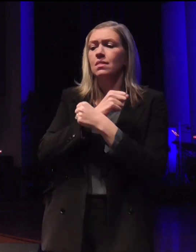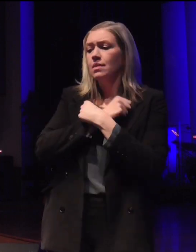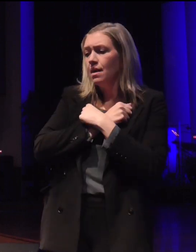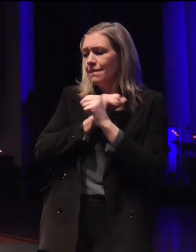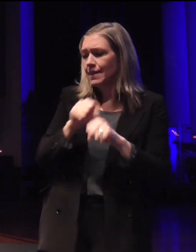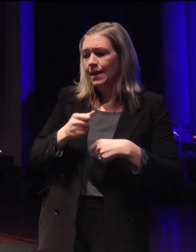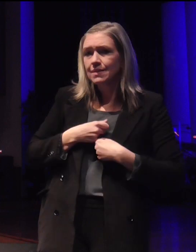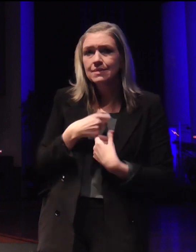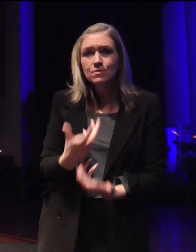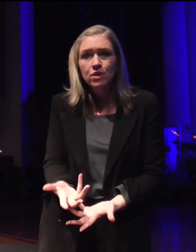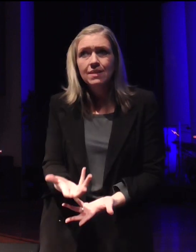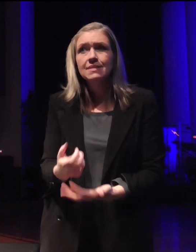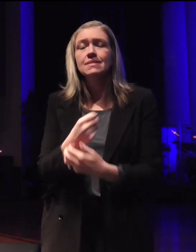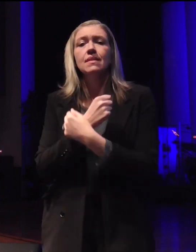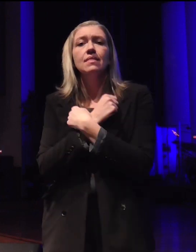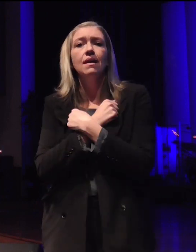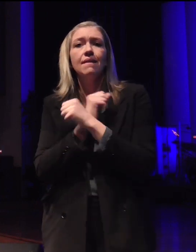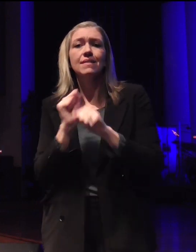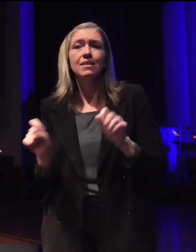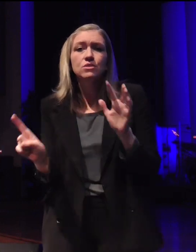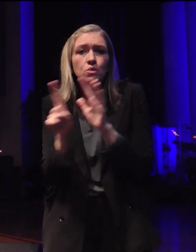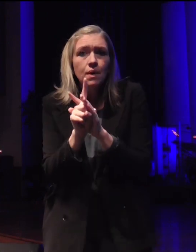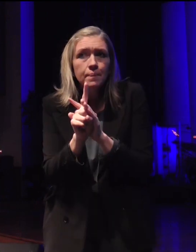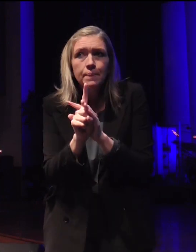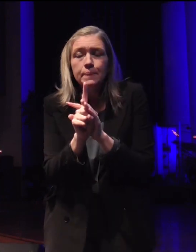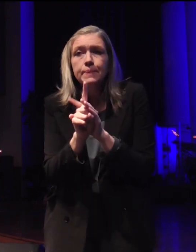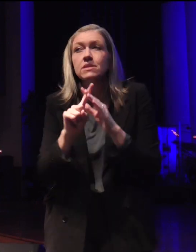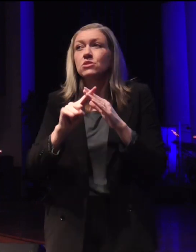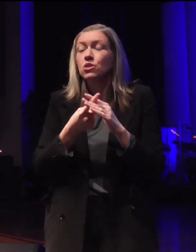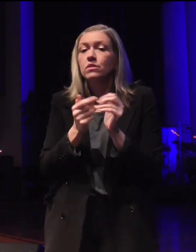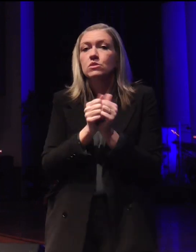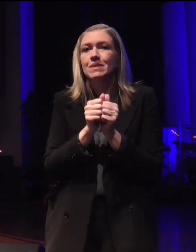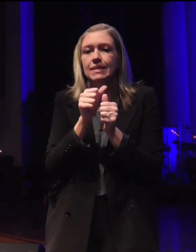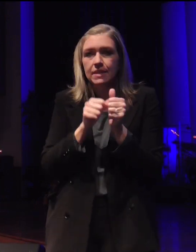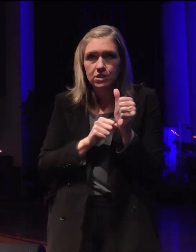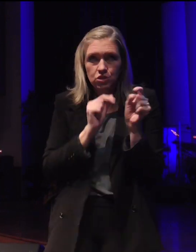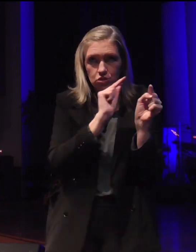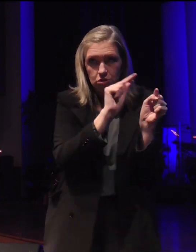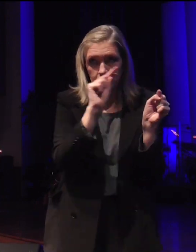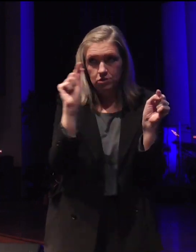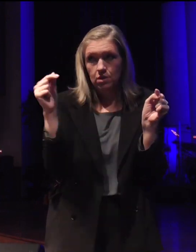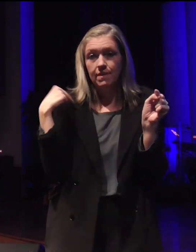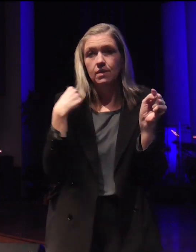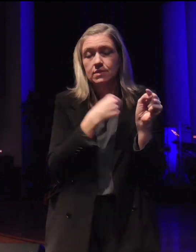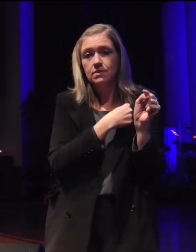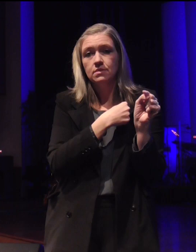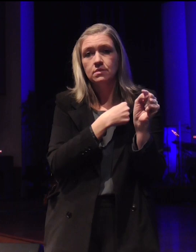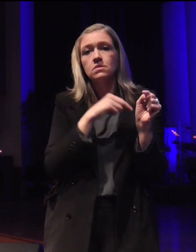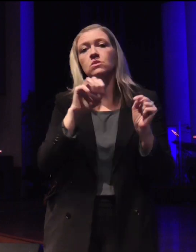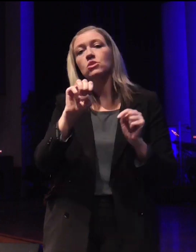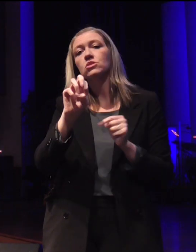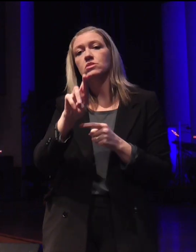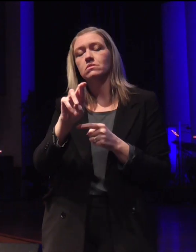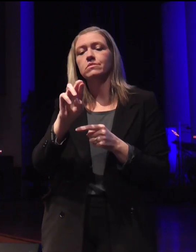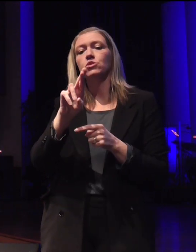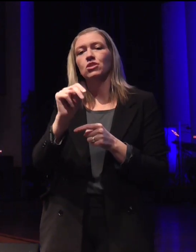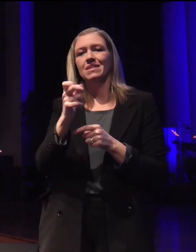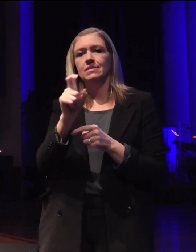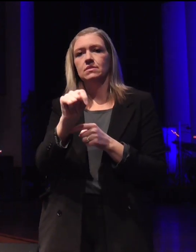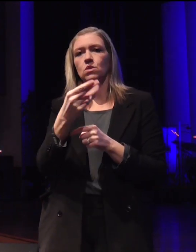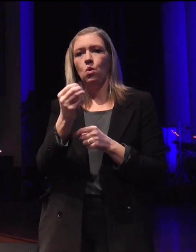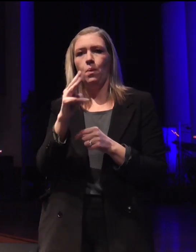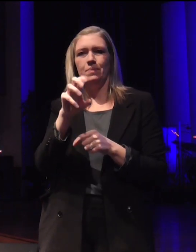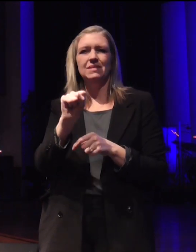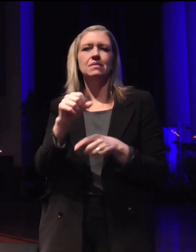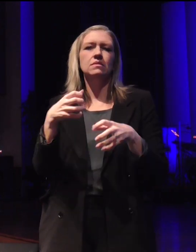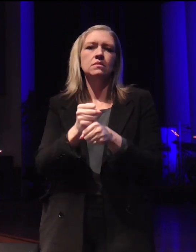love can be, how love can show up. And it starts with each one of us. Ernest Holmes says to us, our